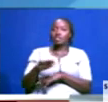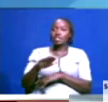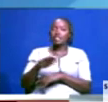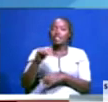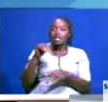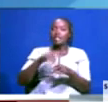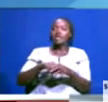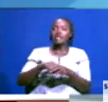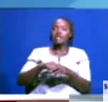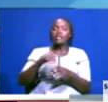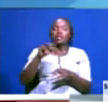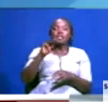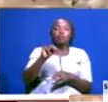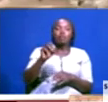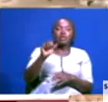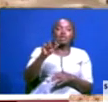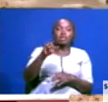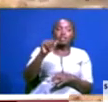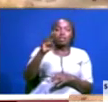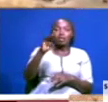za Marsabit na Samburu.